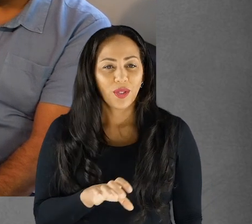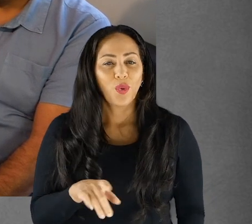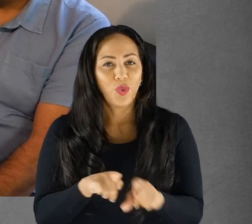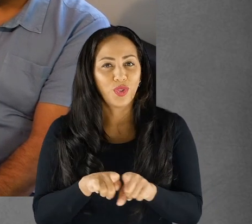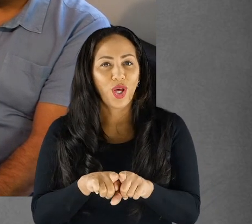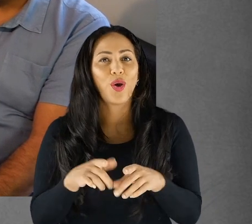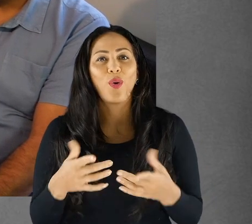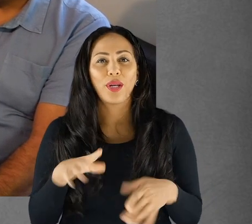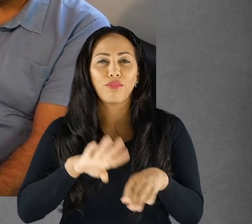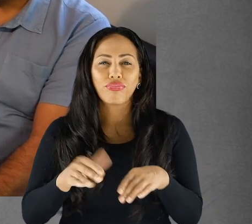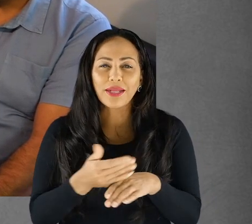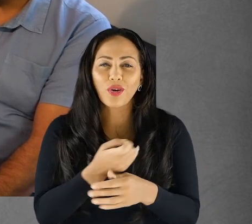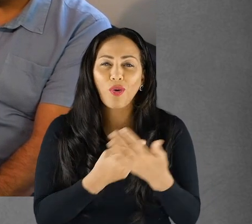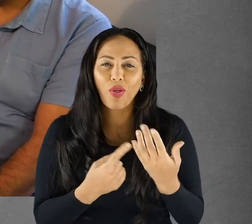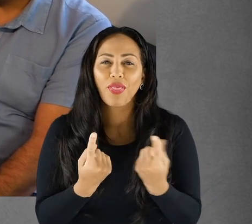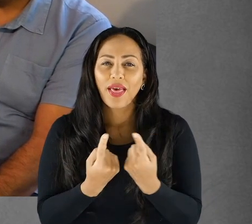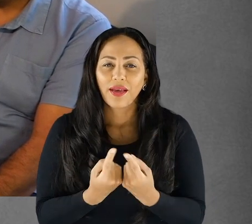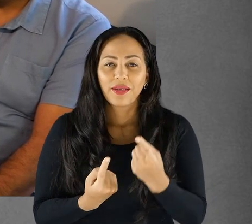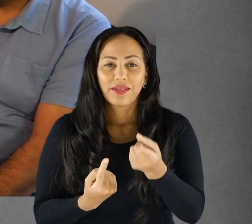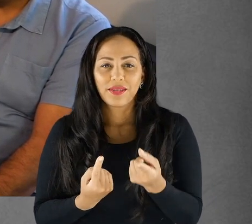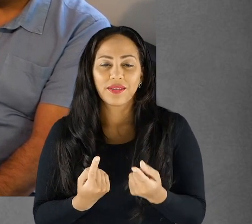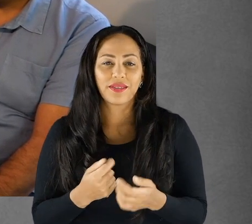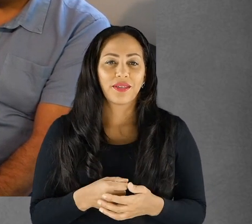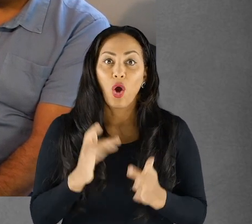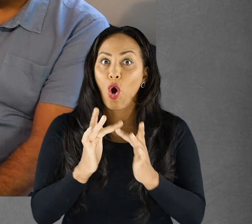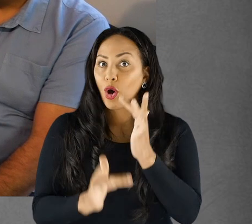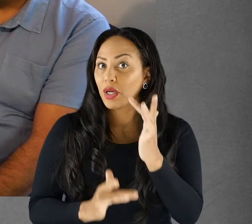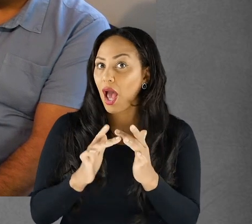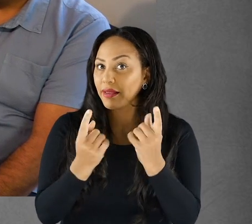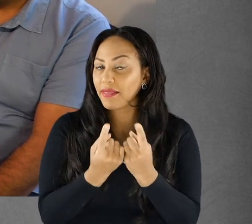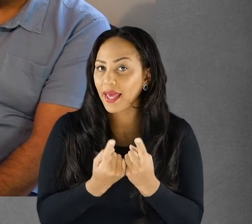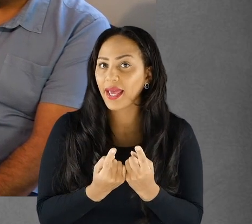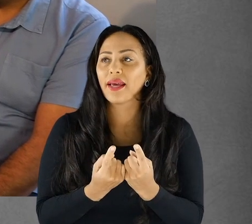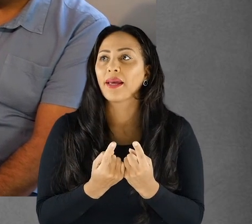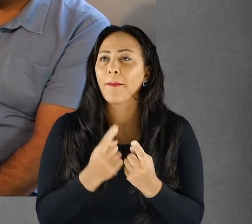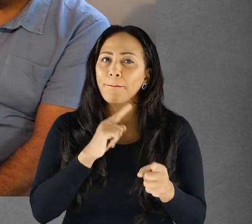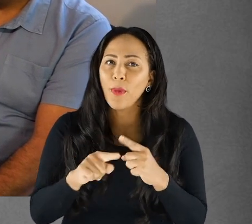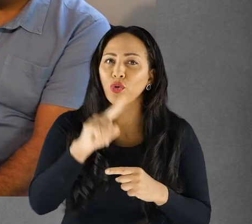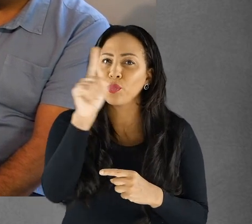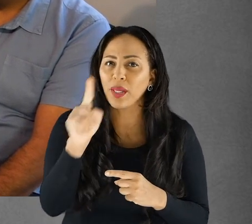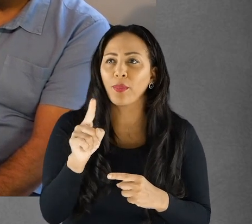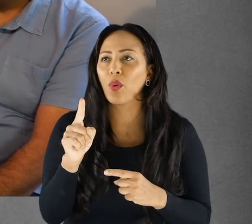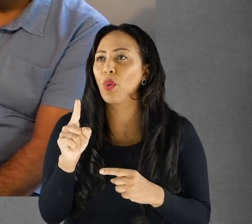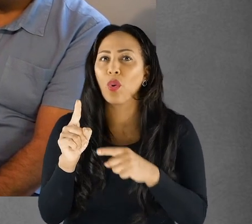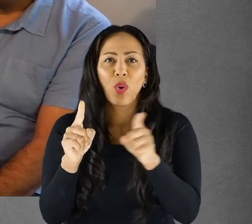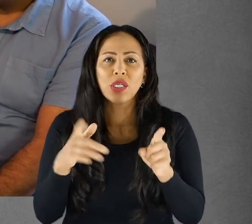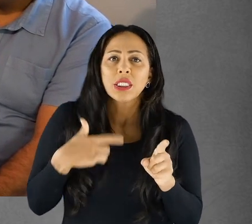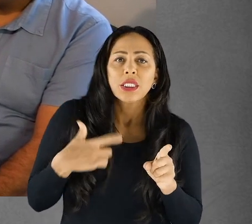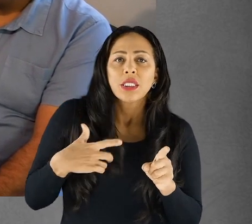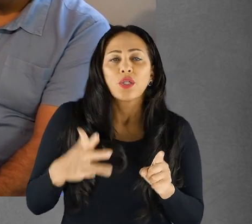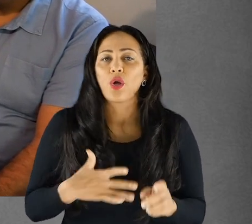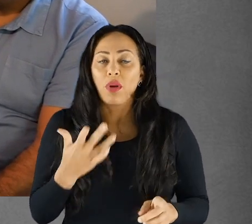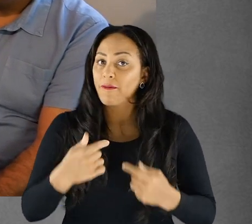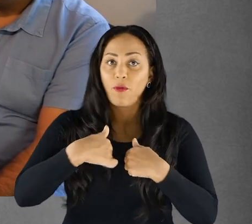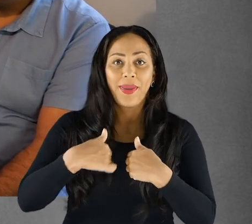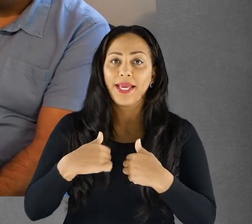and I really love that they're on Zoom as well. So as a practical thing, I'm starting to find a lot of rest in this online thing that